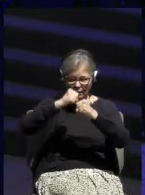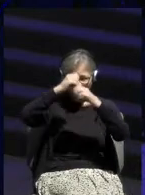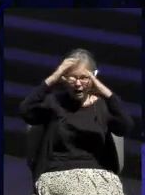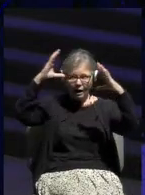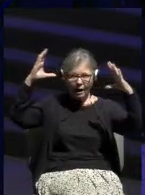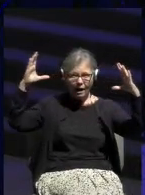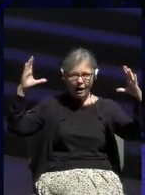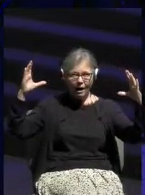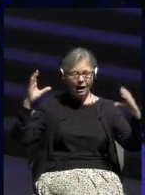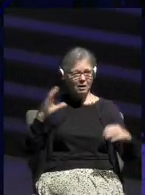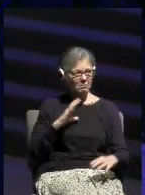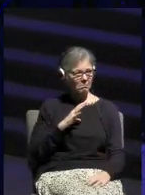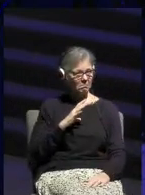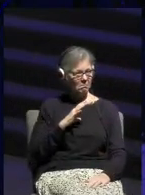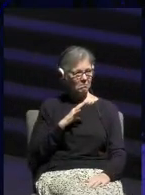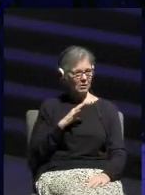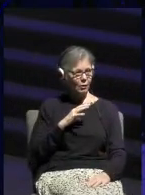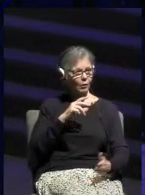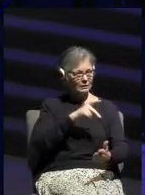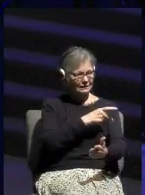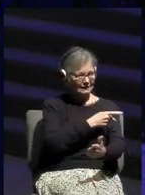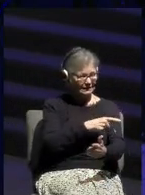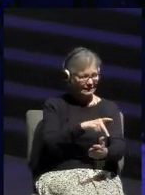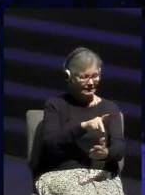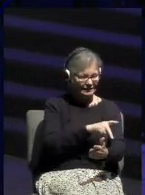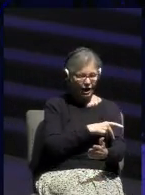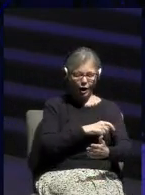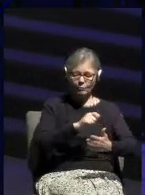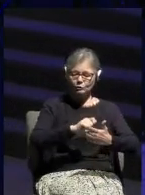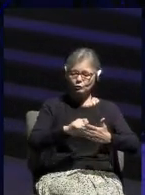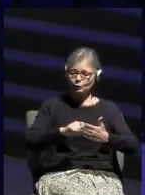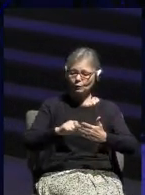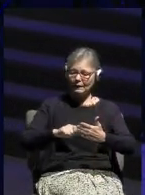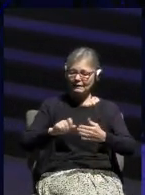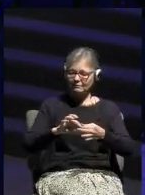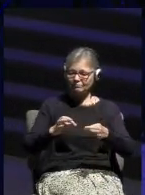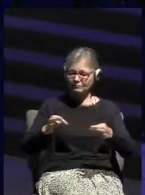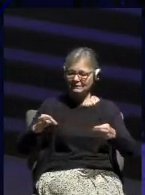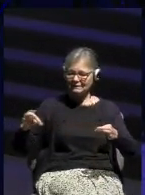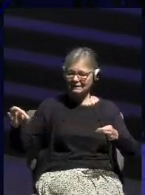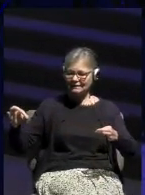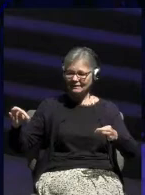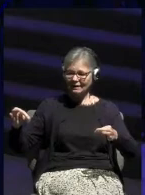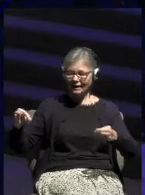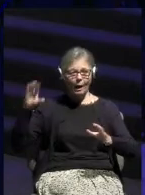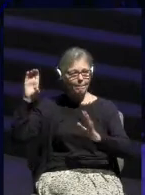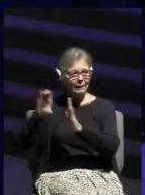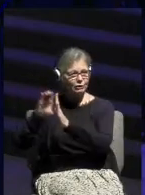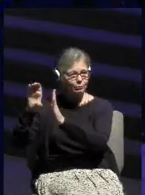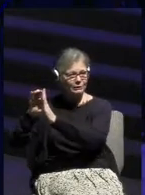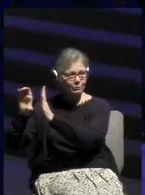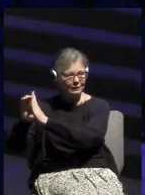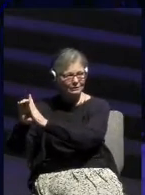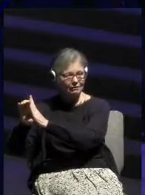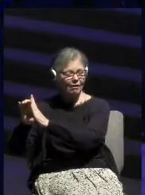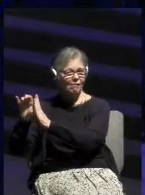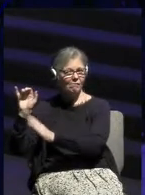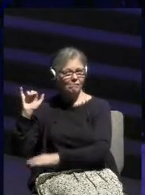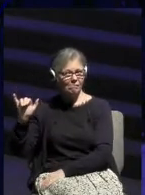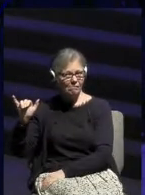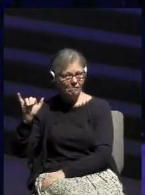what this Psalms is written in, very descriptive way. And it